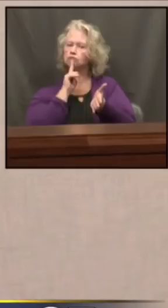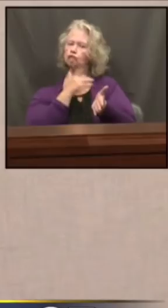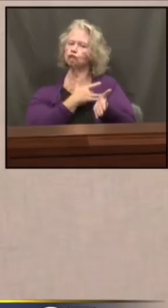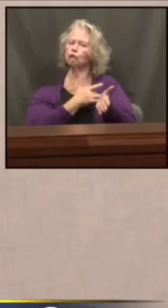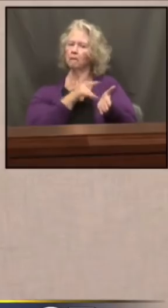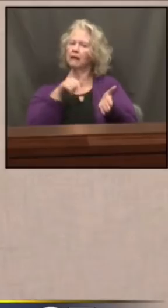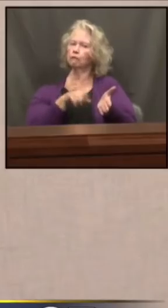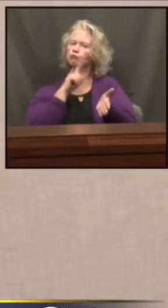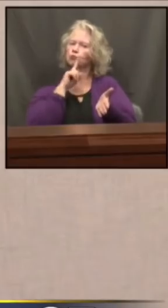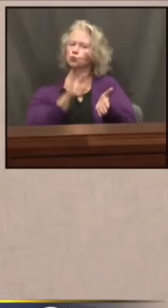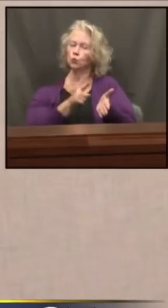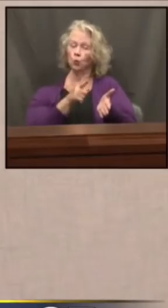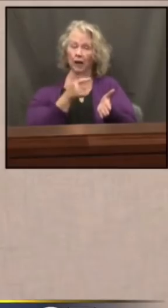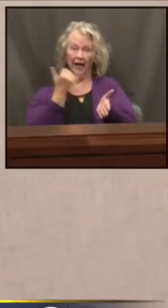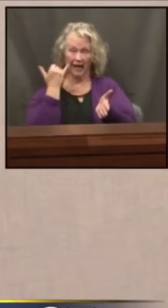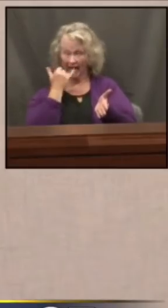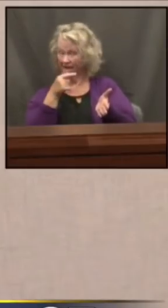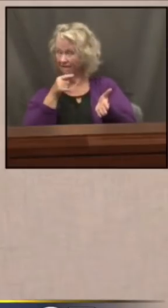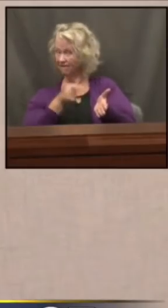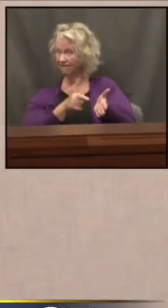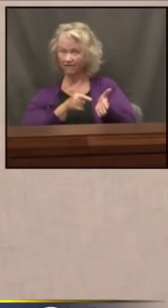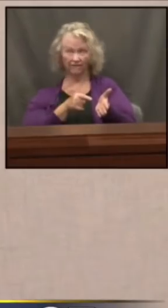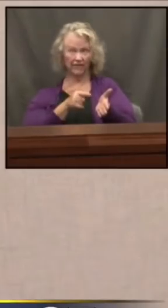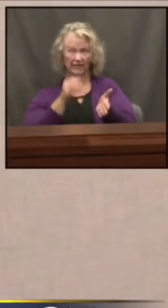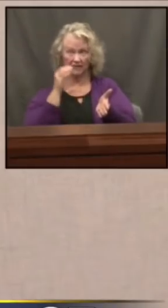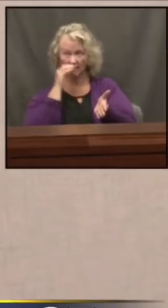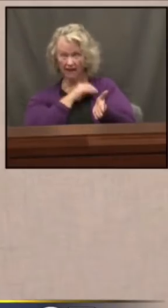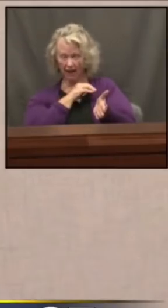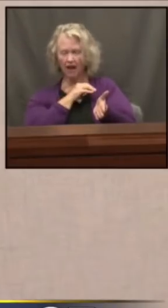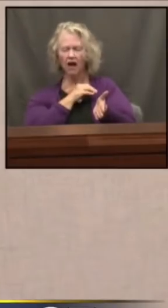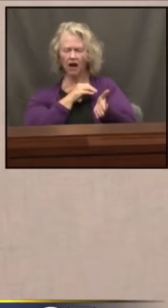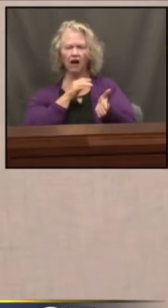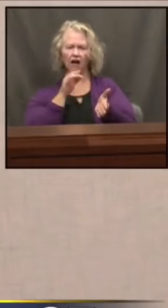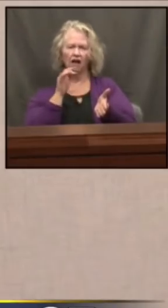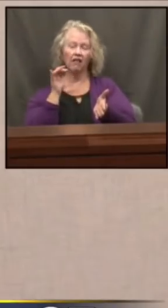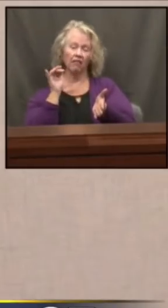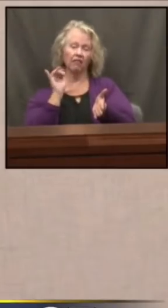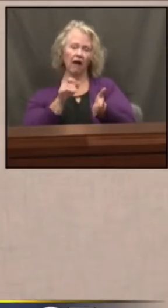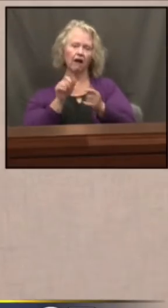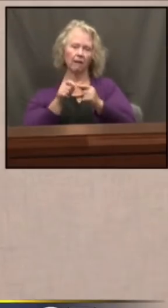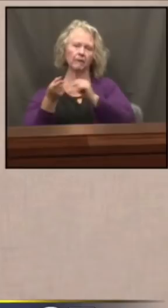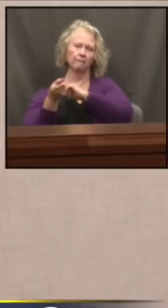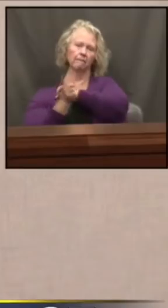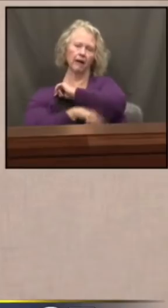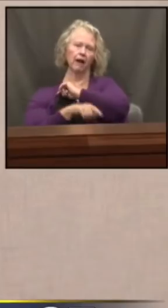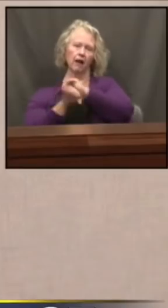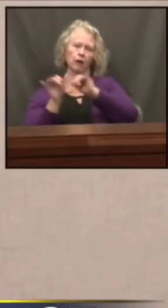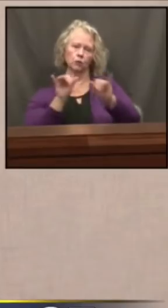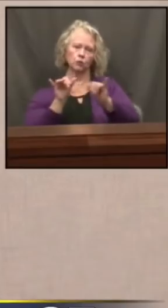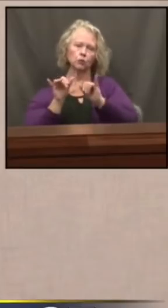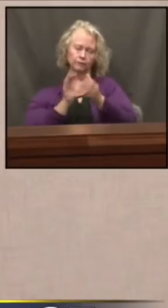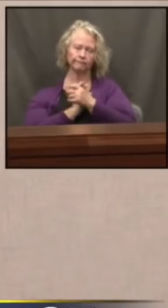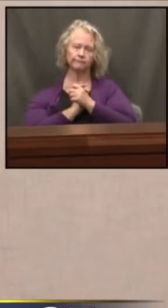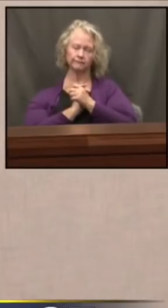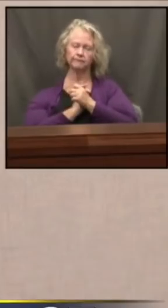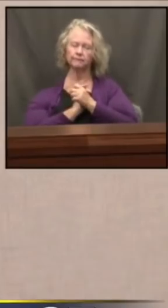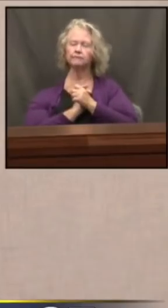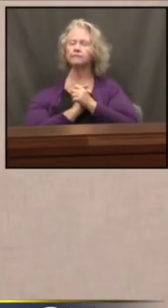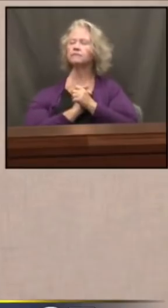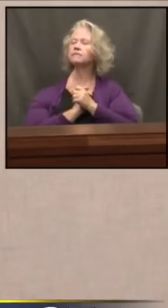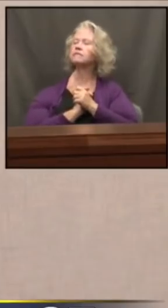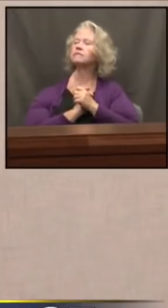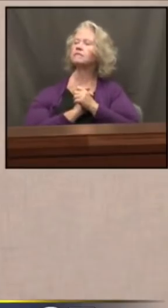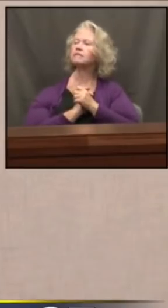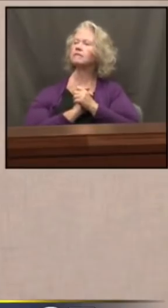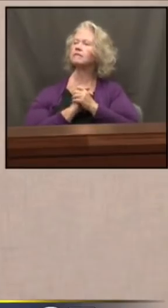providing false documentation that has significant penalties associated with it as well. Great. And